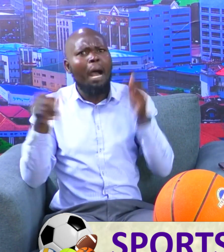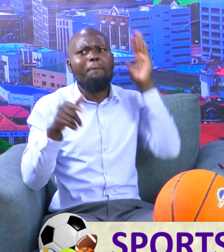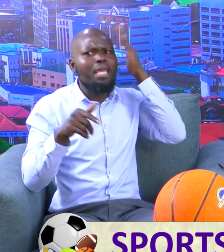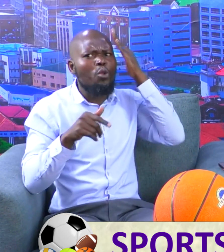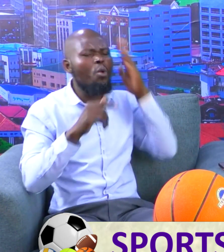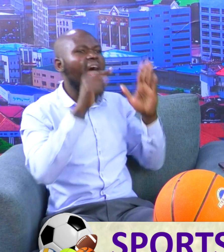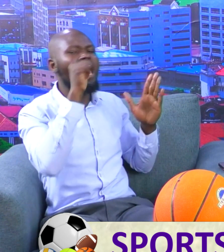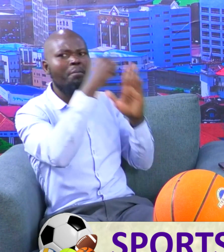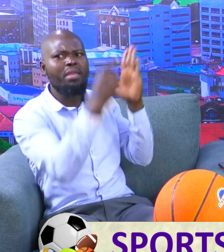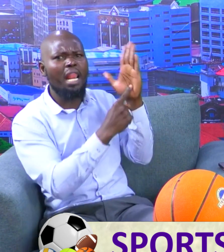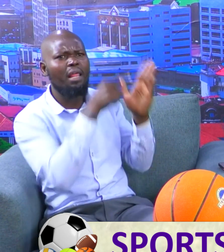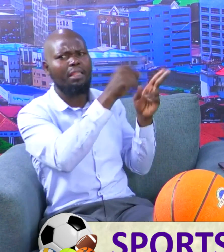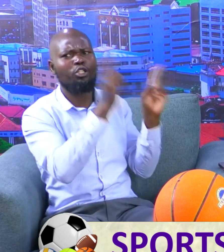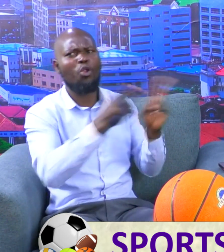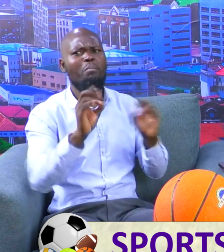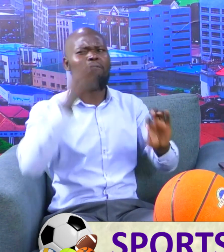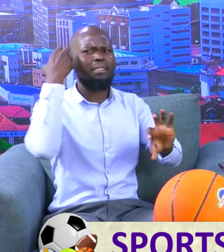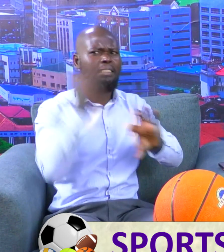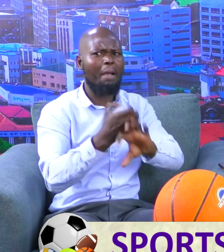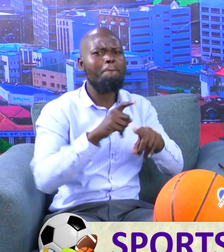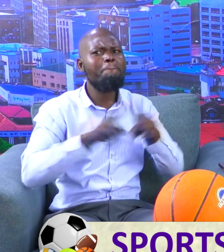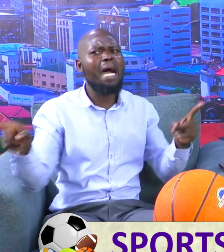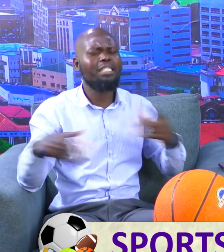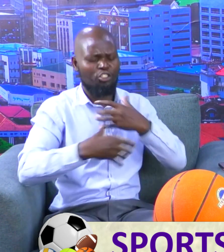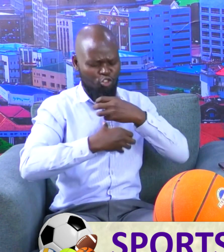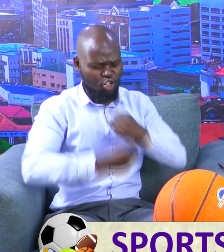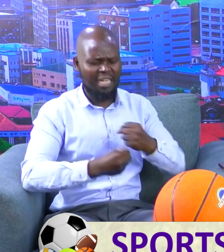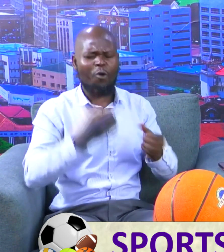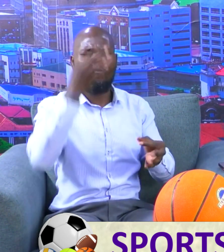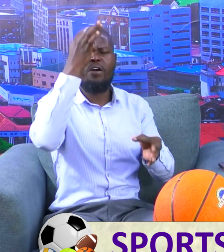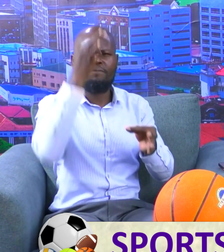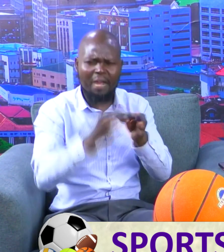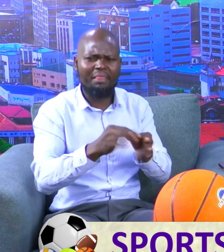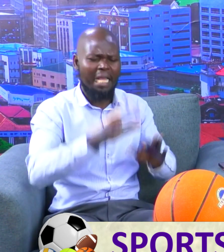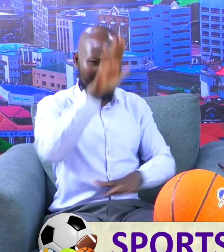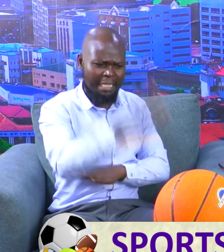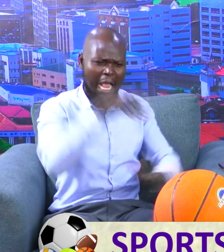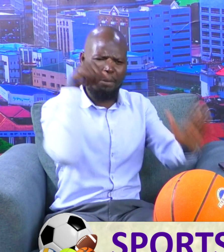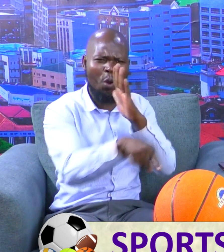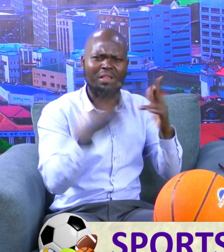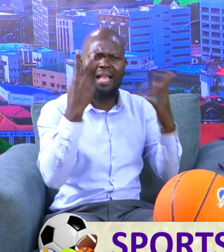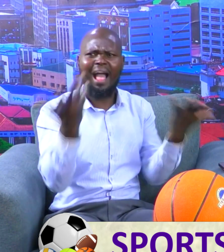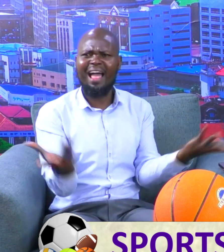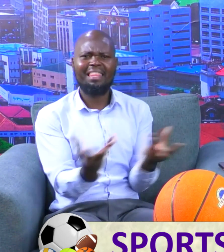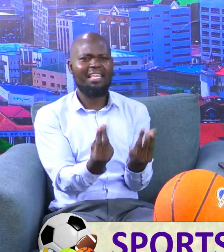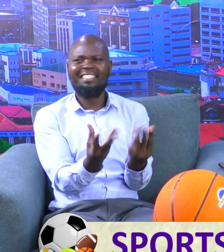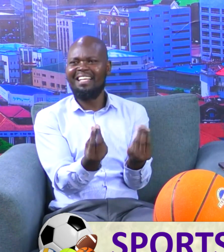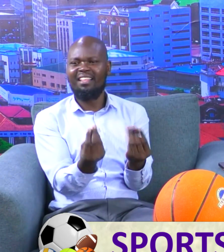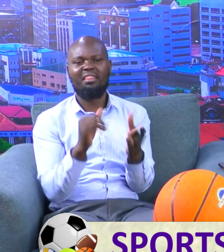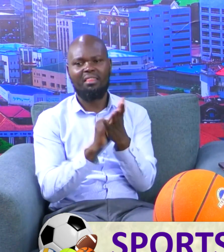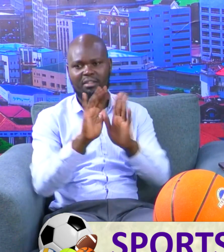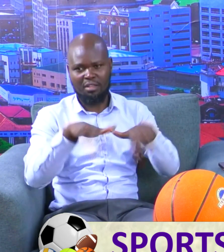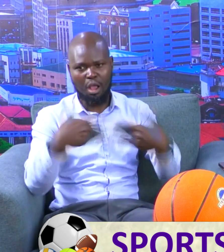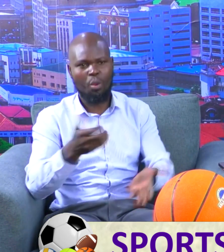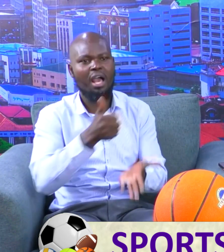this will really motivate other young players to also work hard as Haaland has done, and also to have the confidence when they